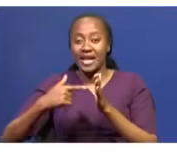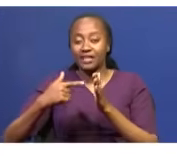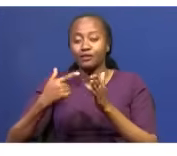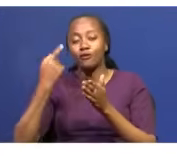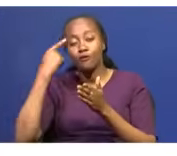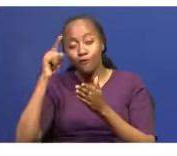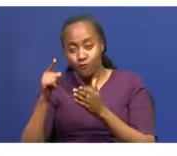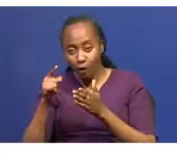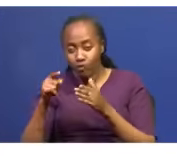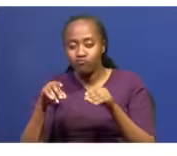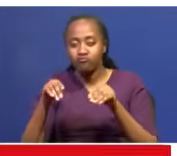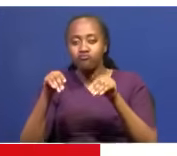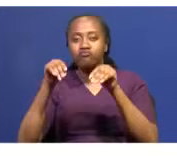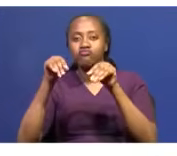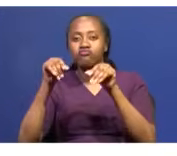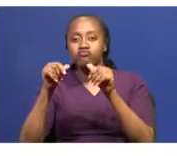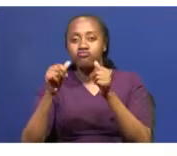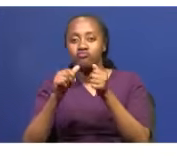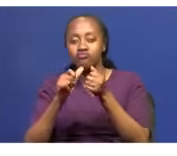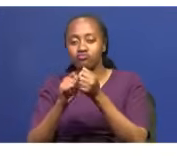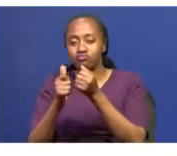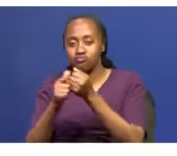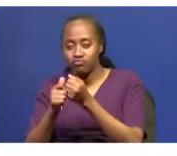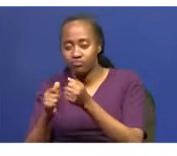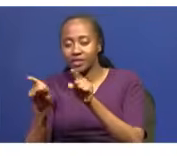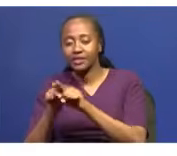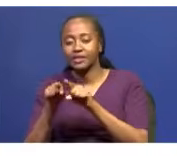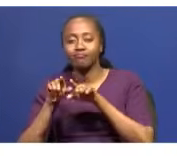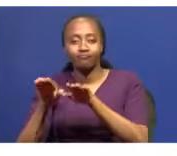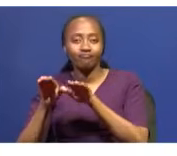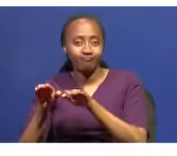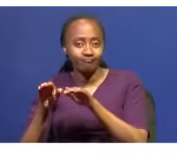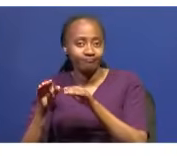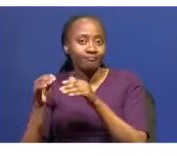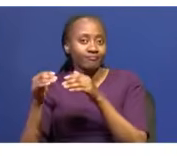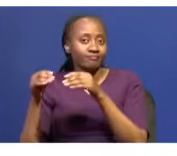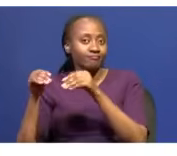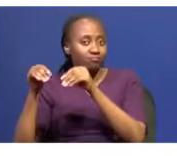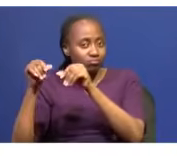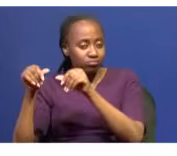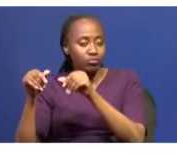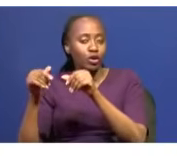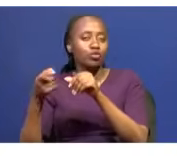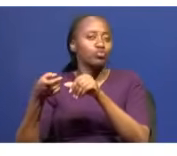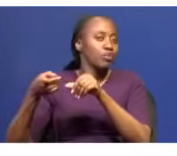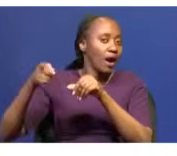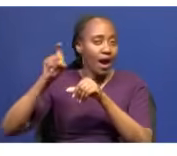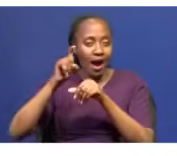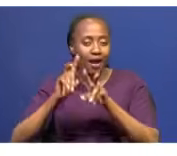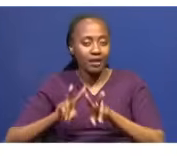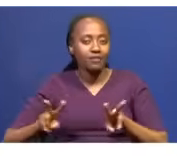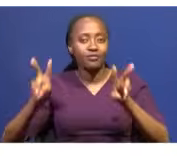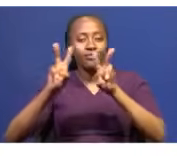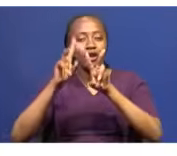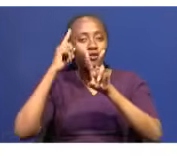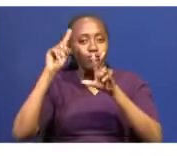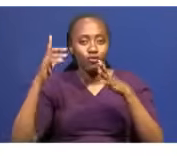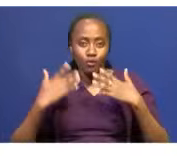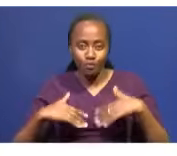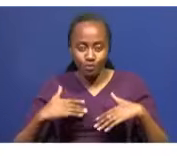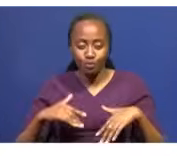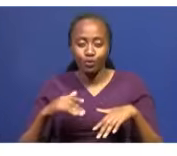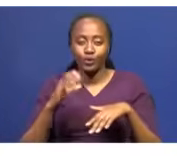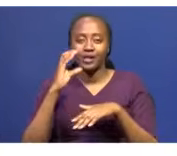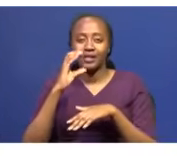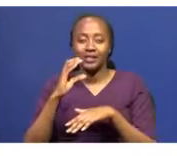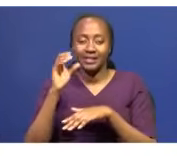fortification as Kenya intensifies efforts to guarantee food sufficiency and nutritional security for its citizens. Prime Cabinet